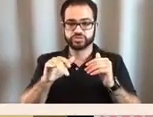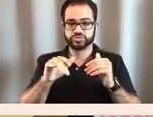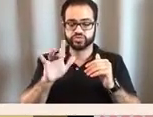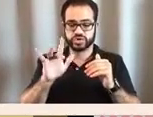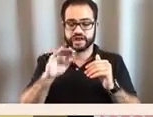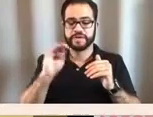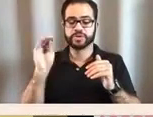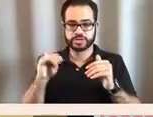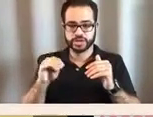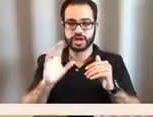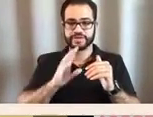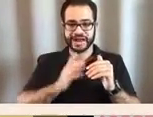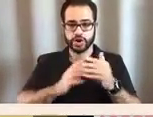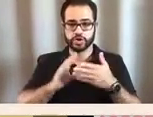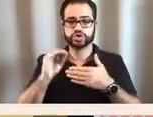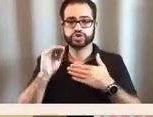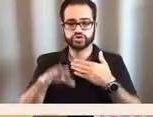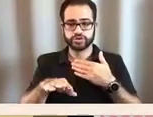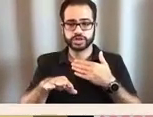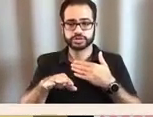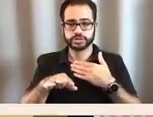our students have not been